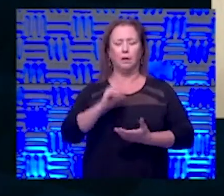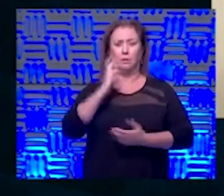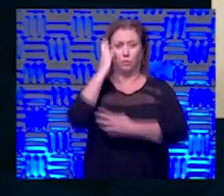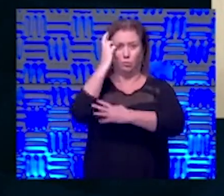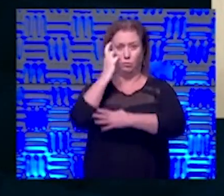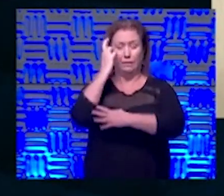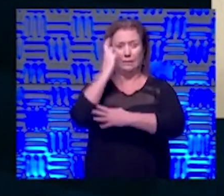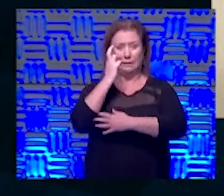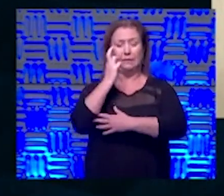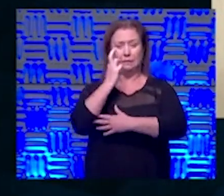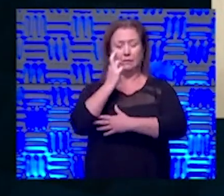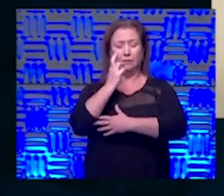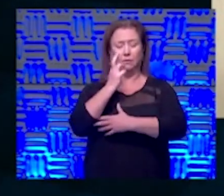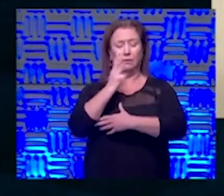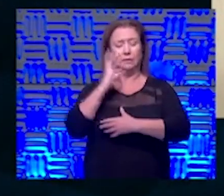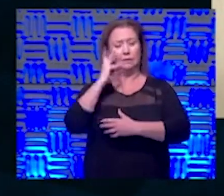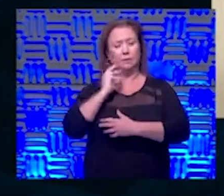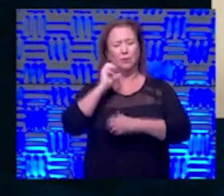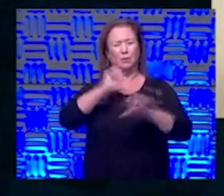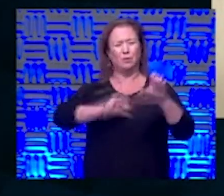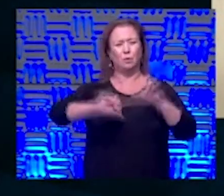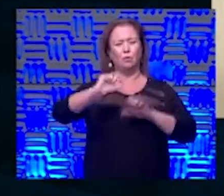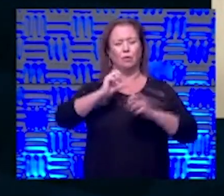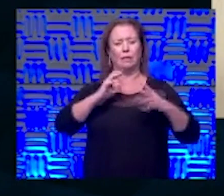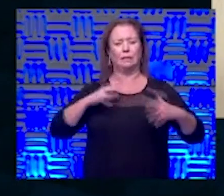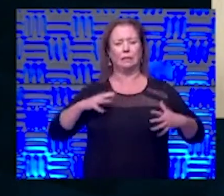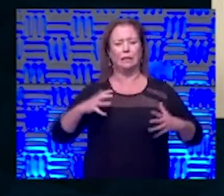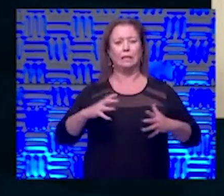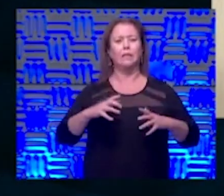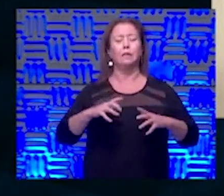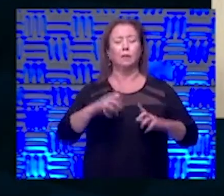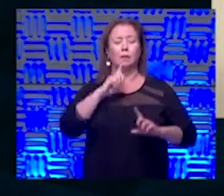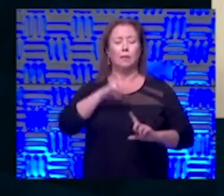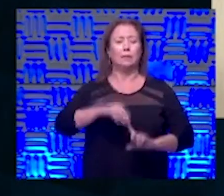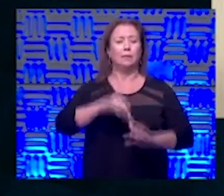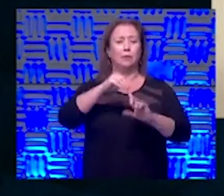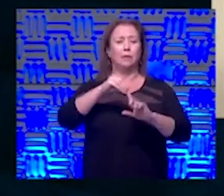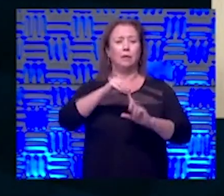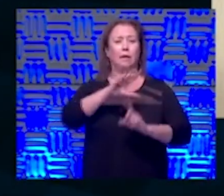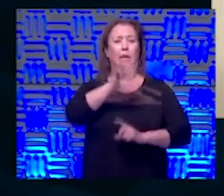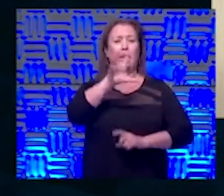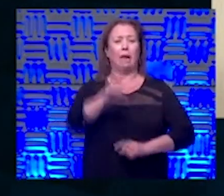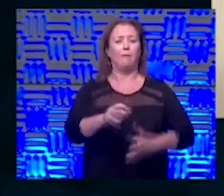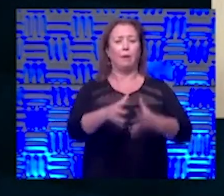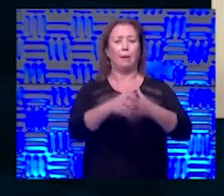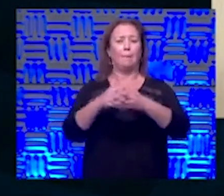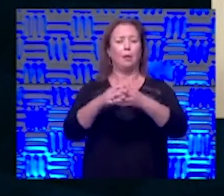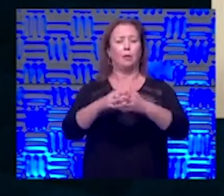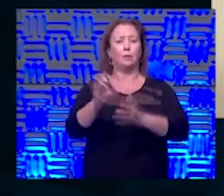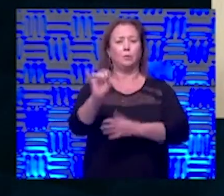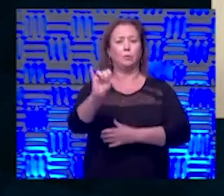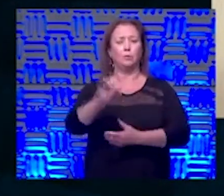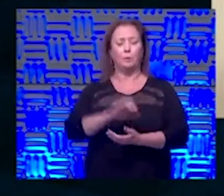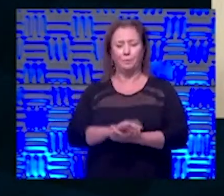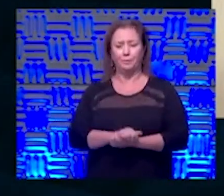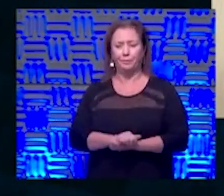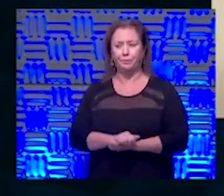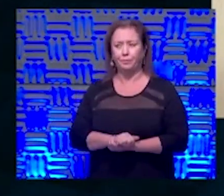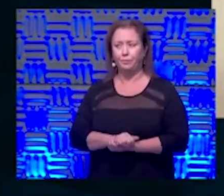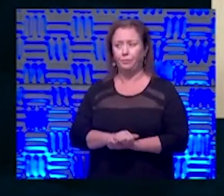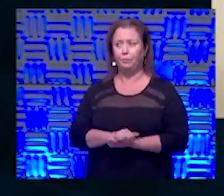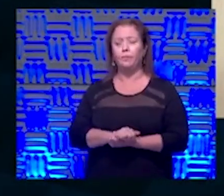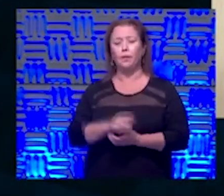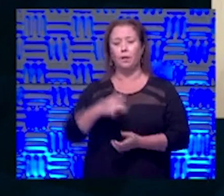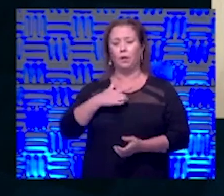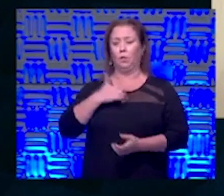to have social anxiety, especially I think amongst African Americans. Yeah. I really think having a place where you